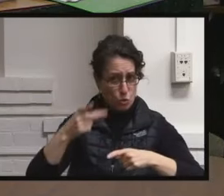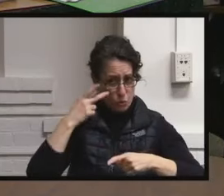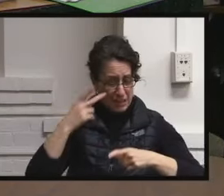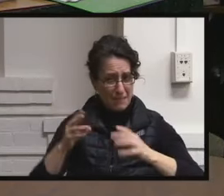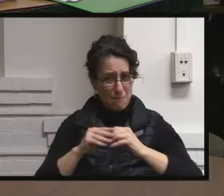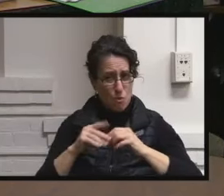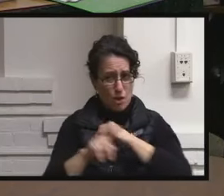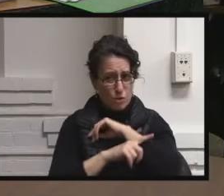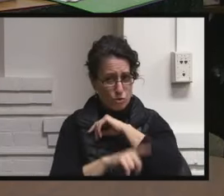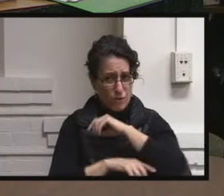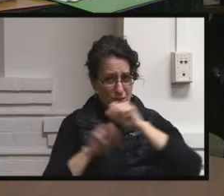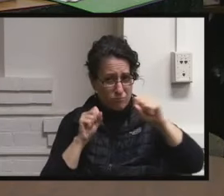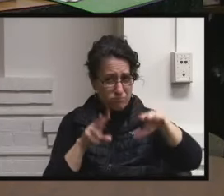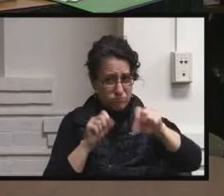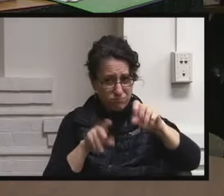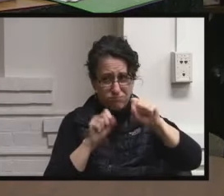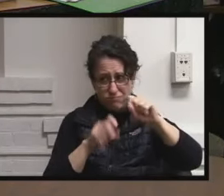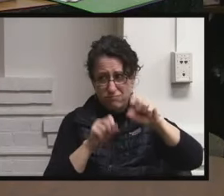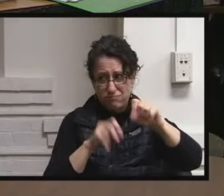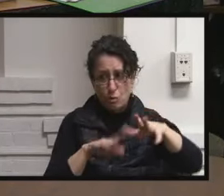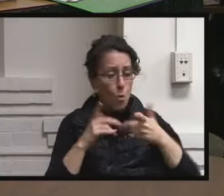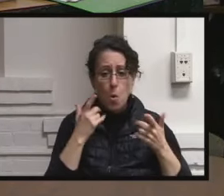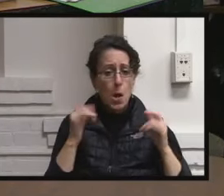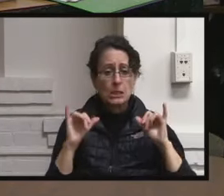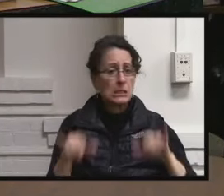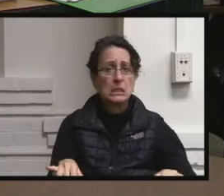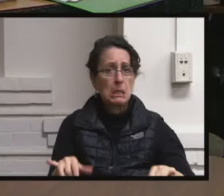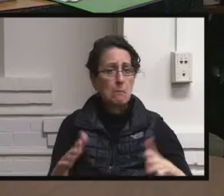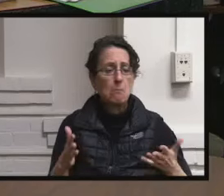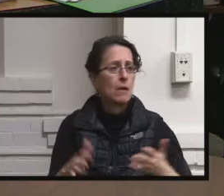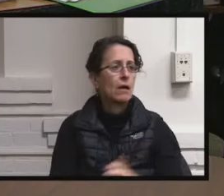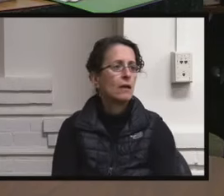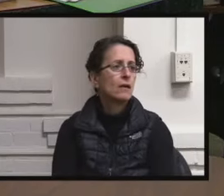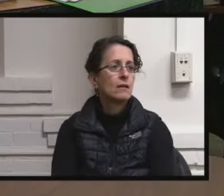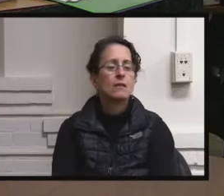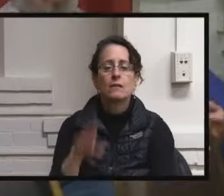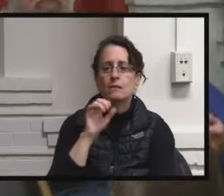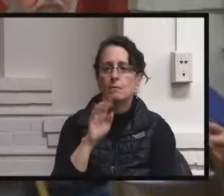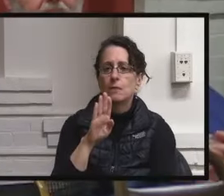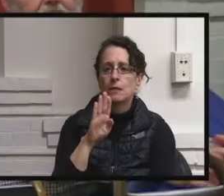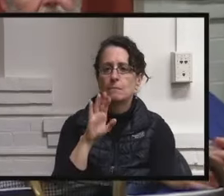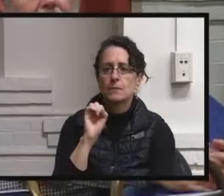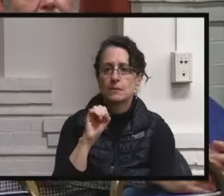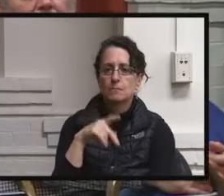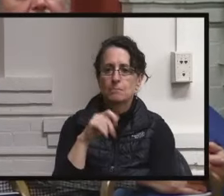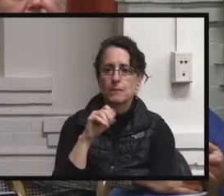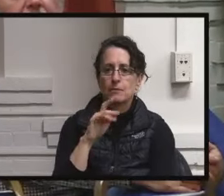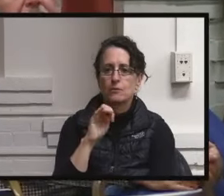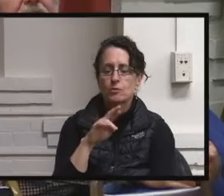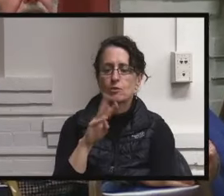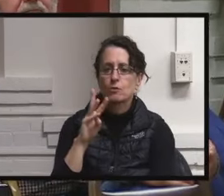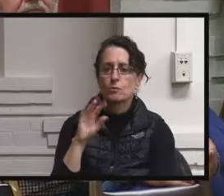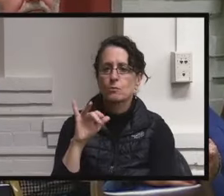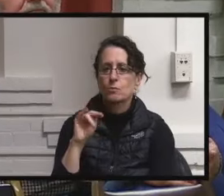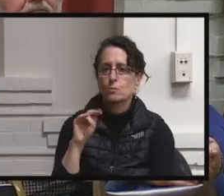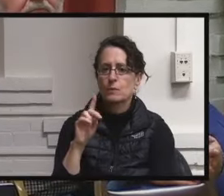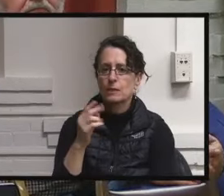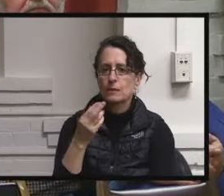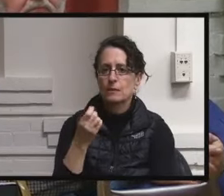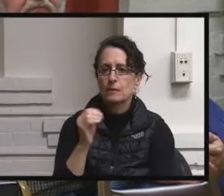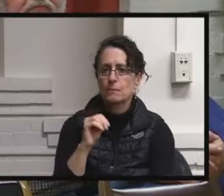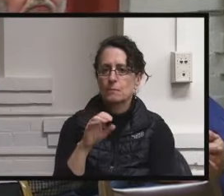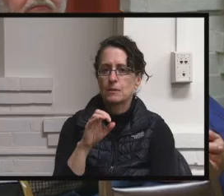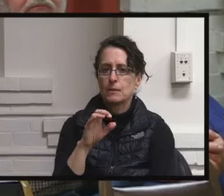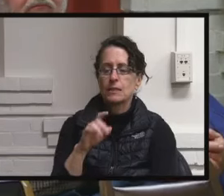Road containers, are they pretty much the same quality of? Yeah, Bob Spencer, Wyndham Solid Waste. Yes, we have had some increase in trash